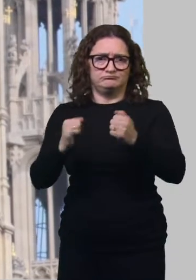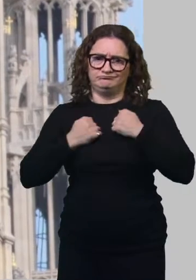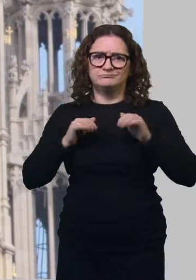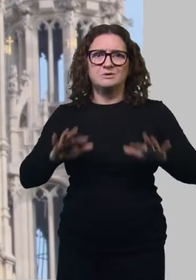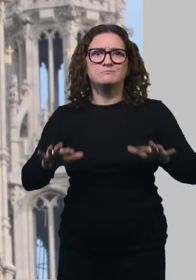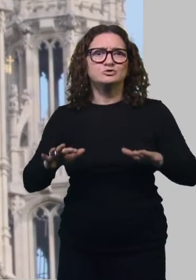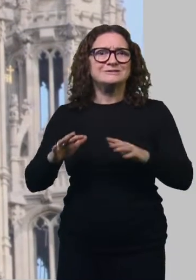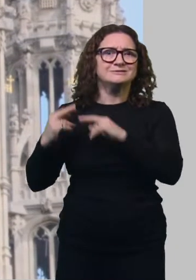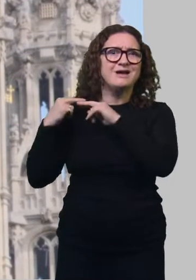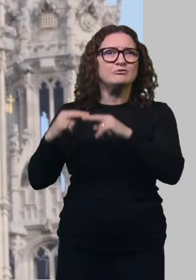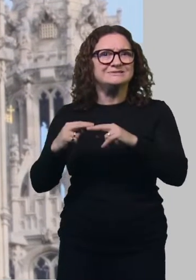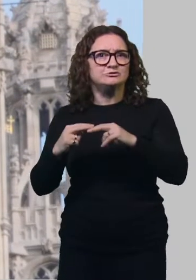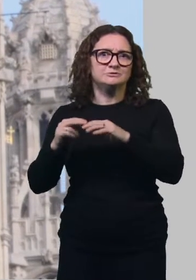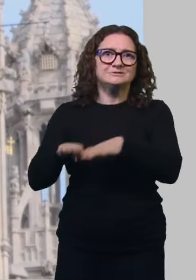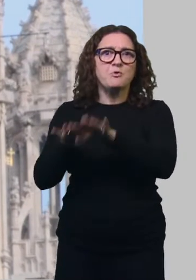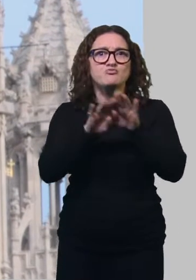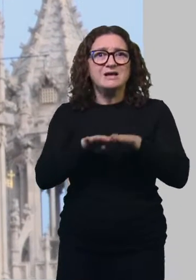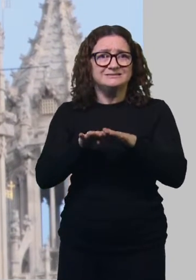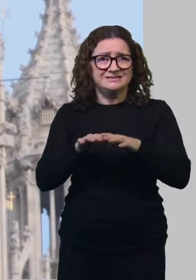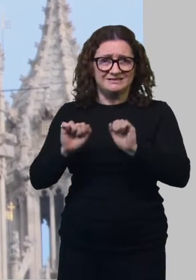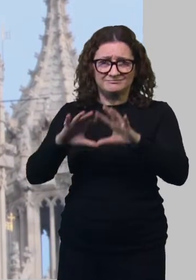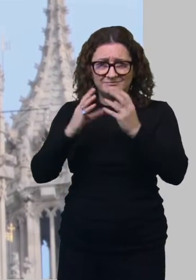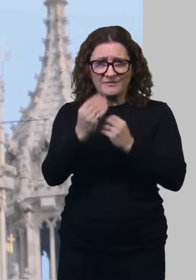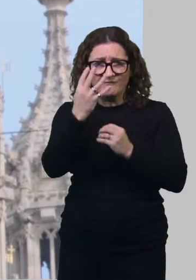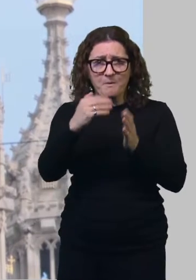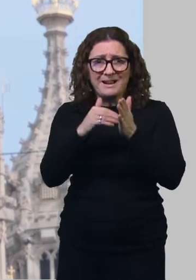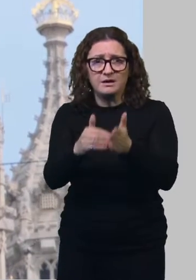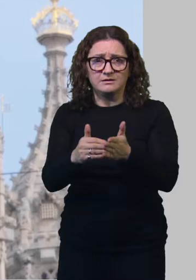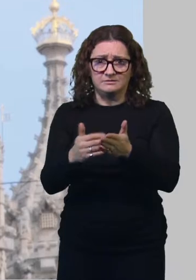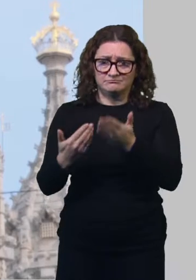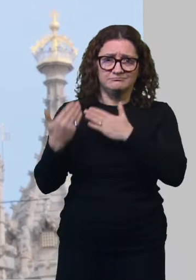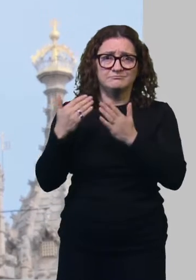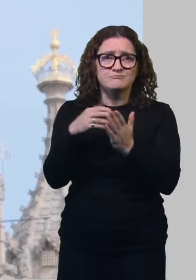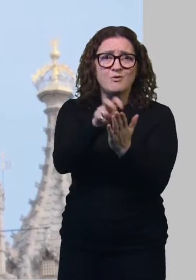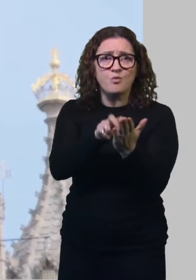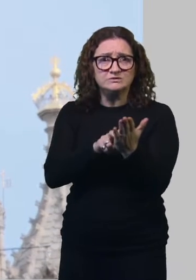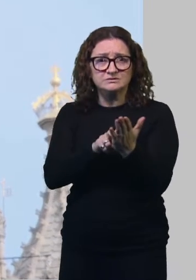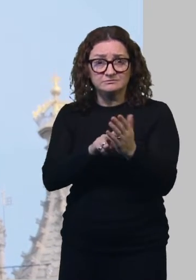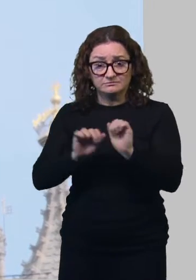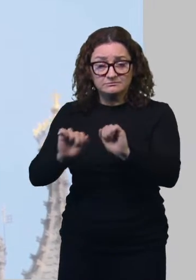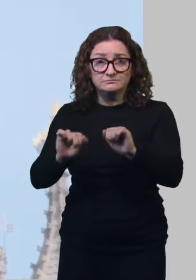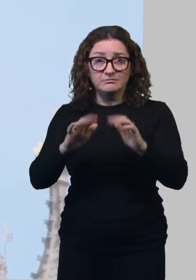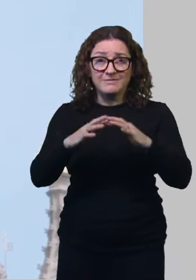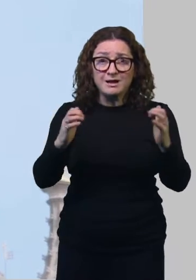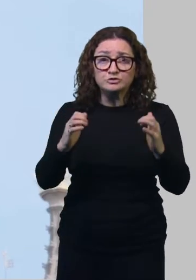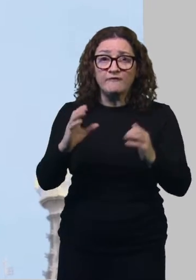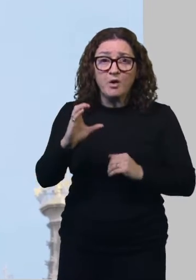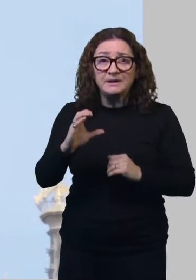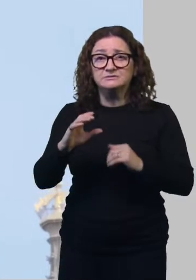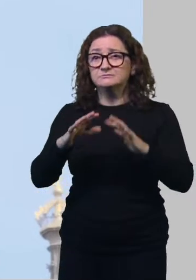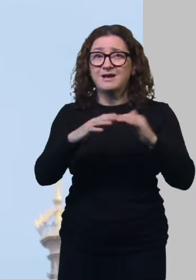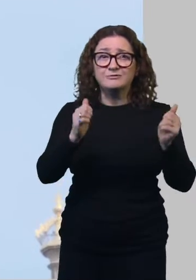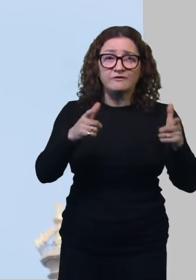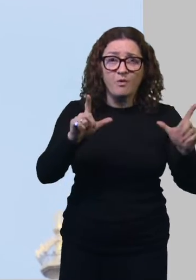of the House of Commons and House of Lords, dating back more than 500 years here in the Victoria Tower. In this tour, we will give you a